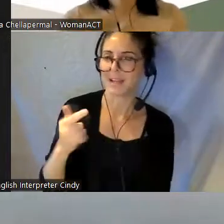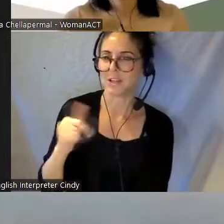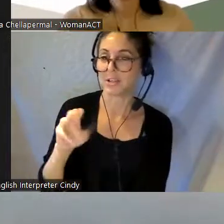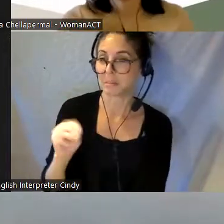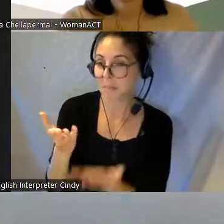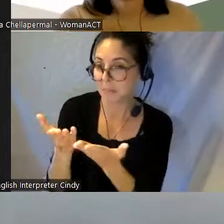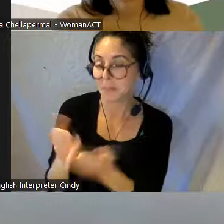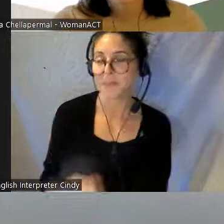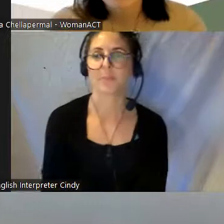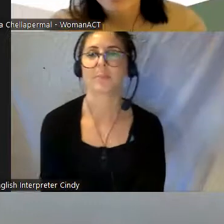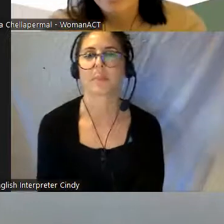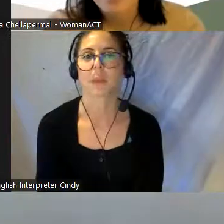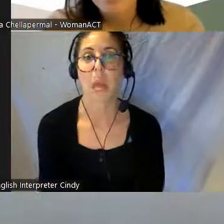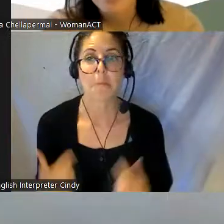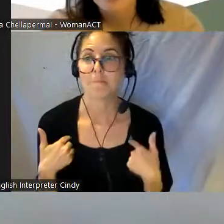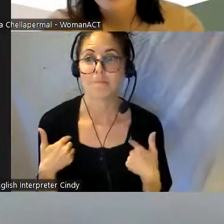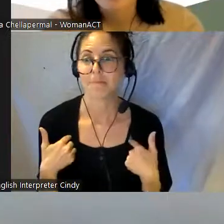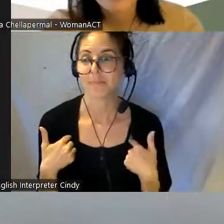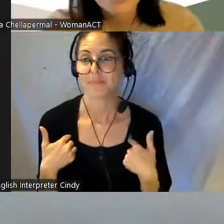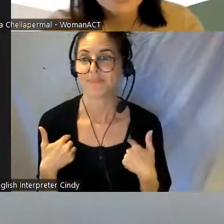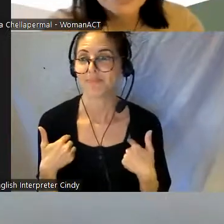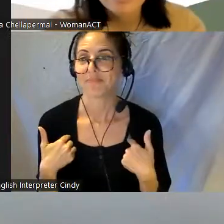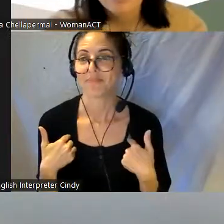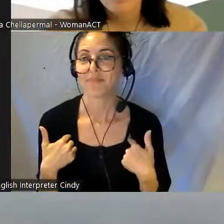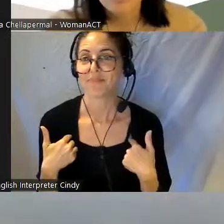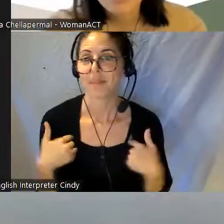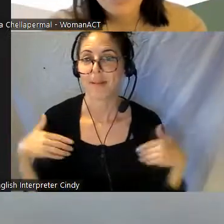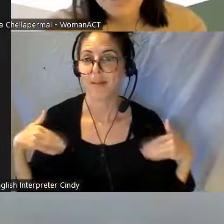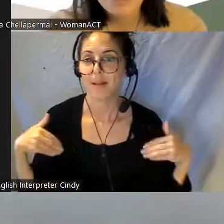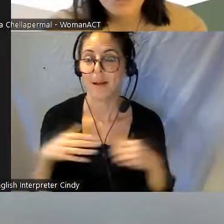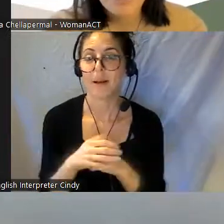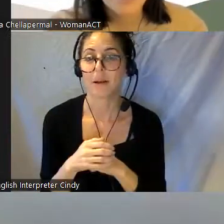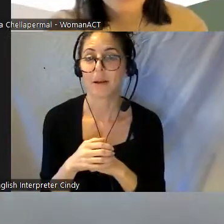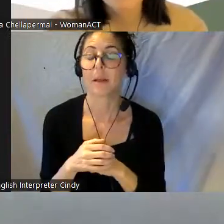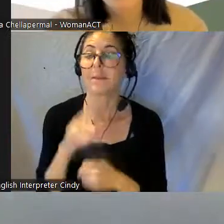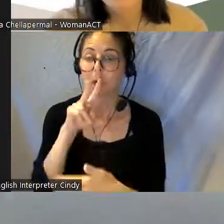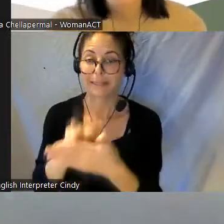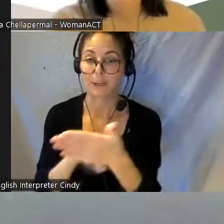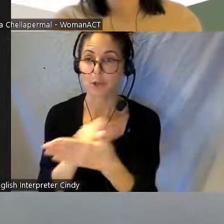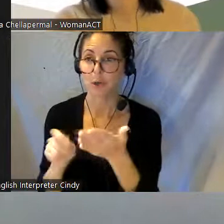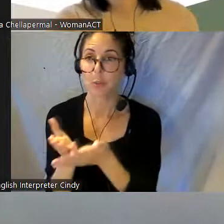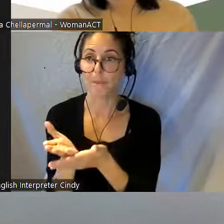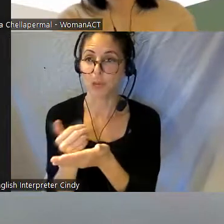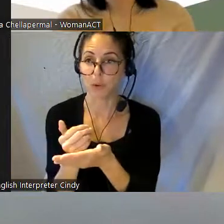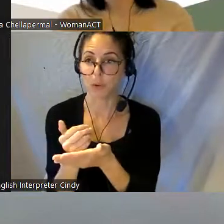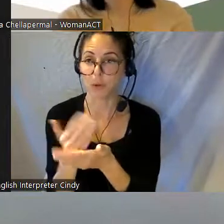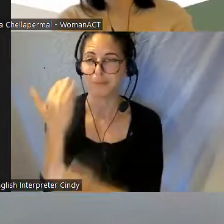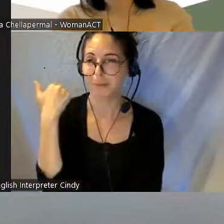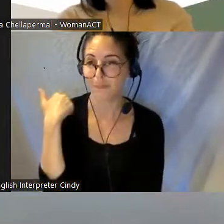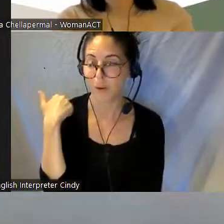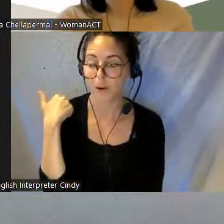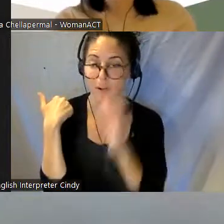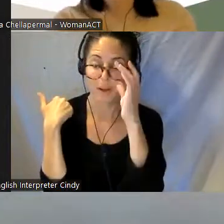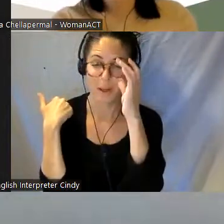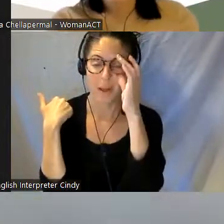So I haven't seen any personally. When I was doing the literature review as well,